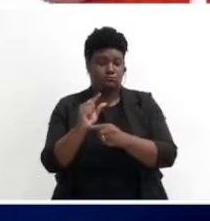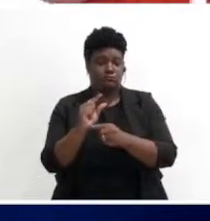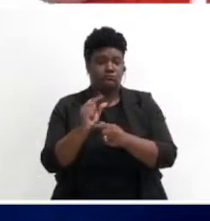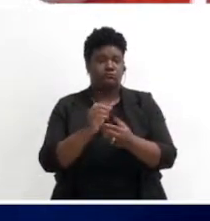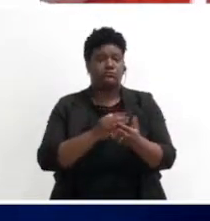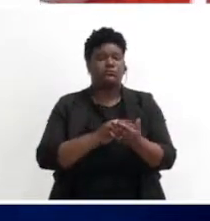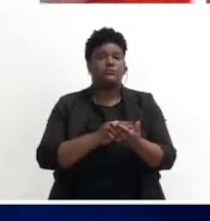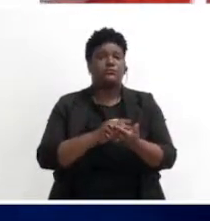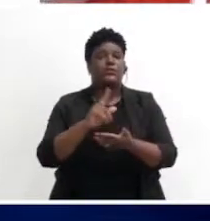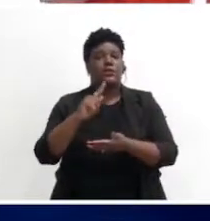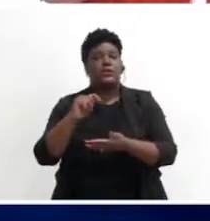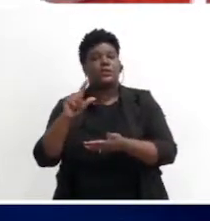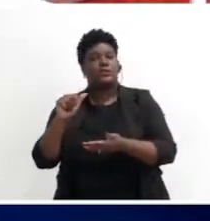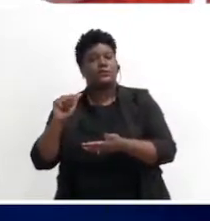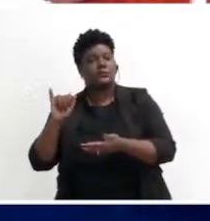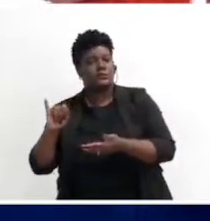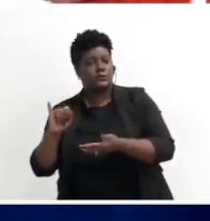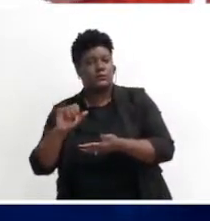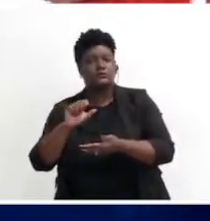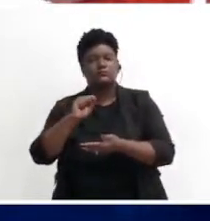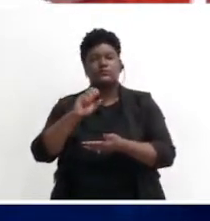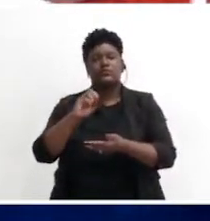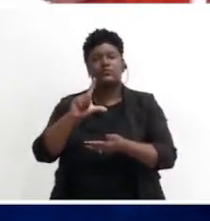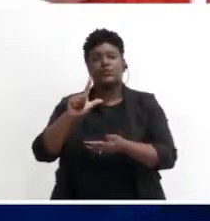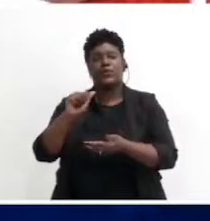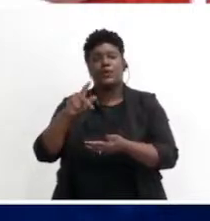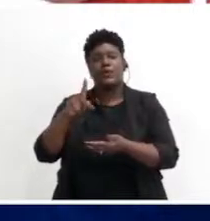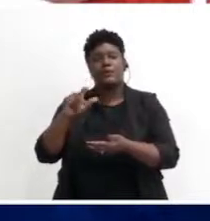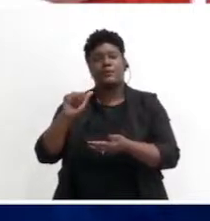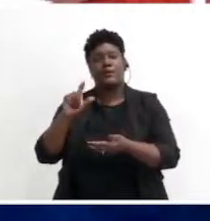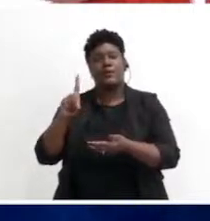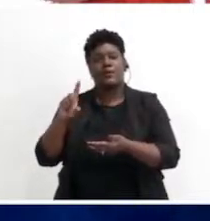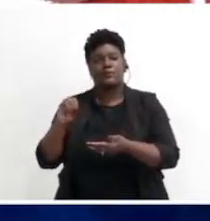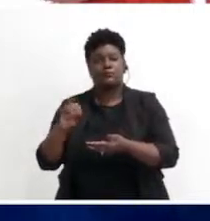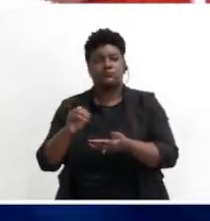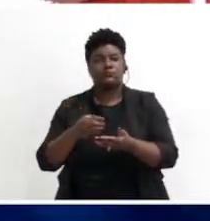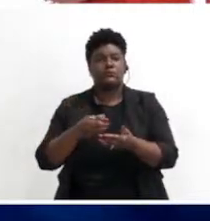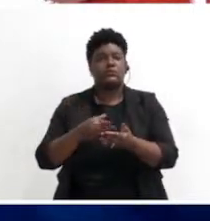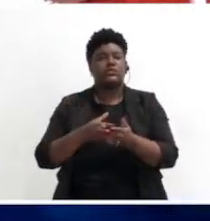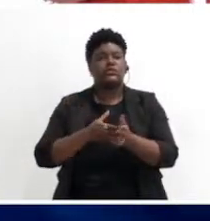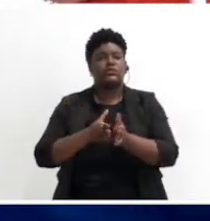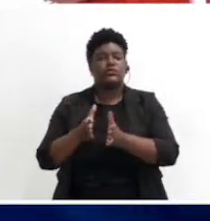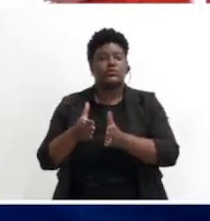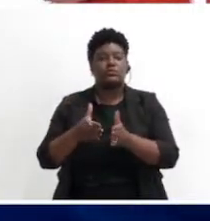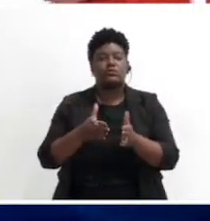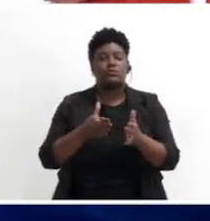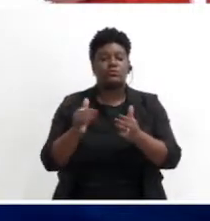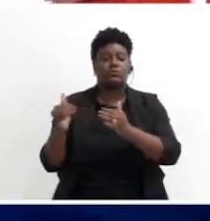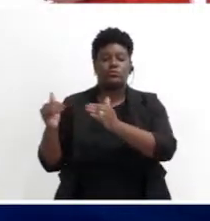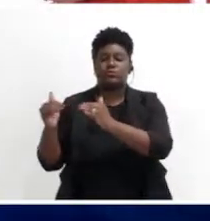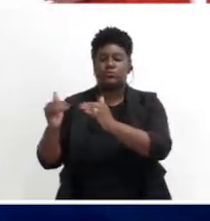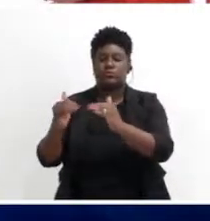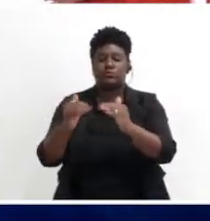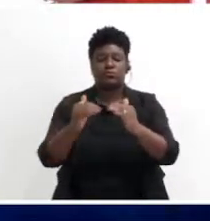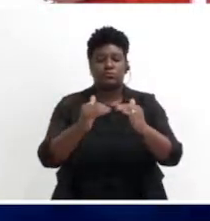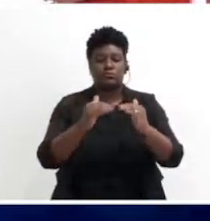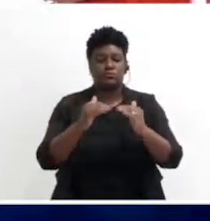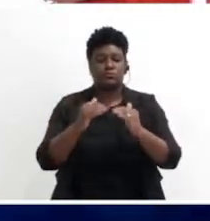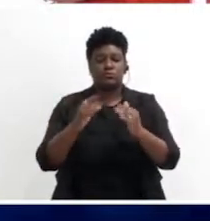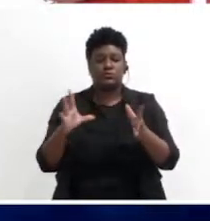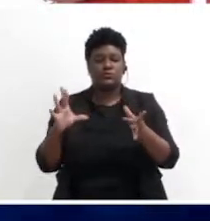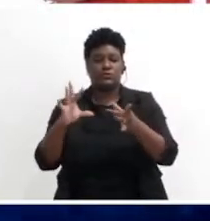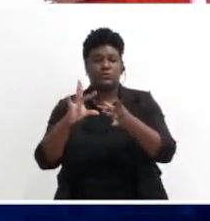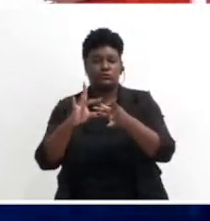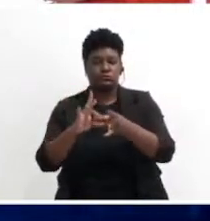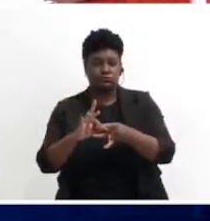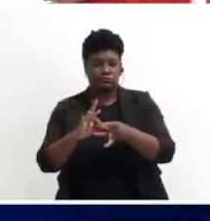is kind of similar to the embedded bridge that I showed before, the bridge in the laminate substrate. But